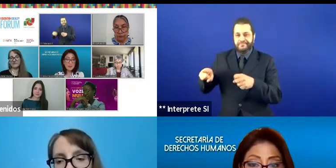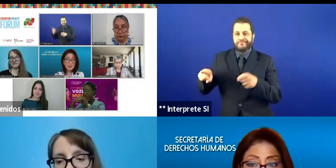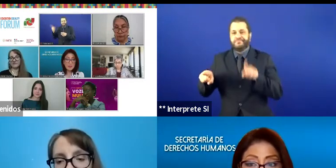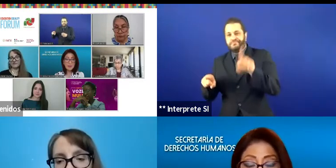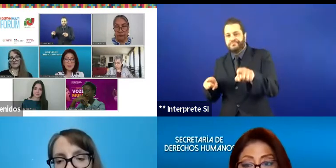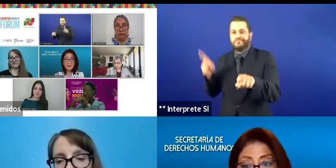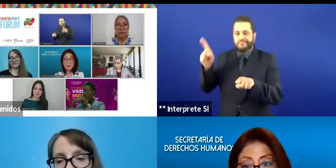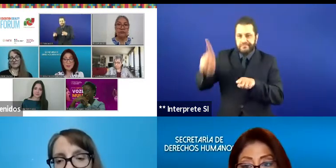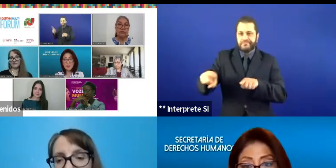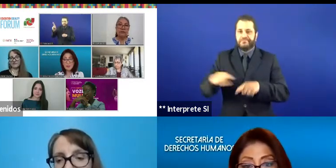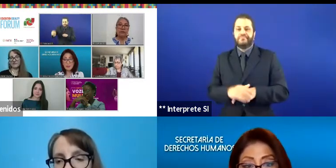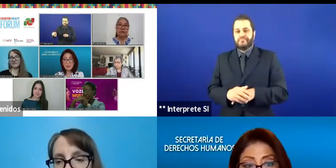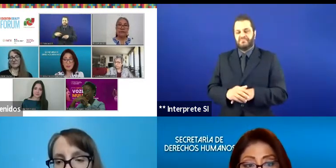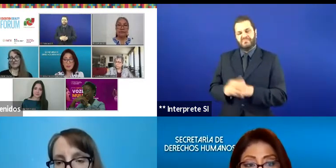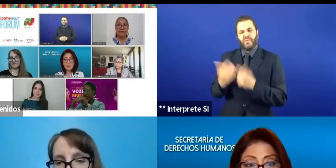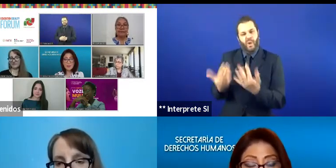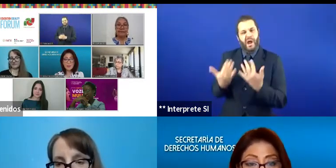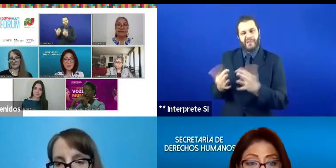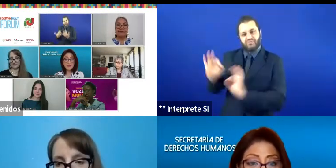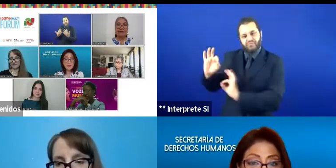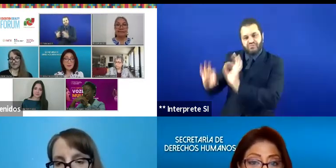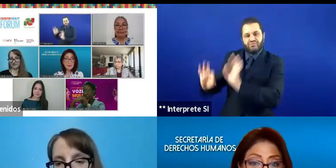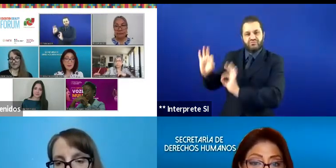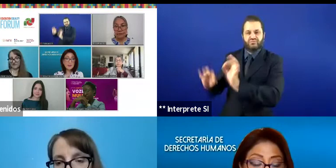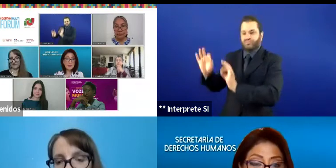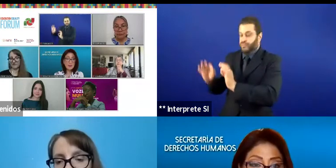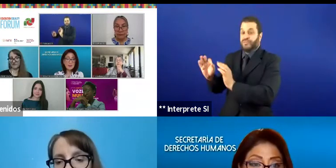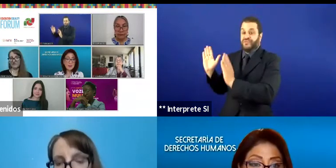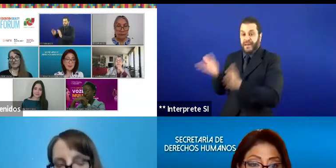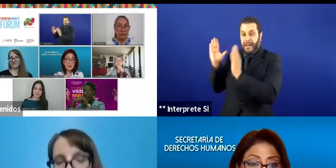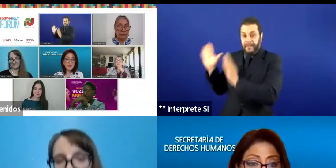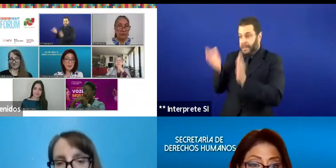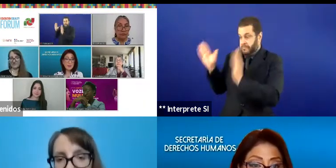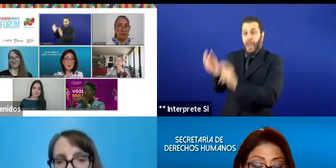technical, with the technical team, I will be translating right after